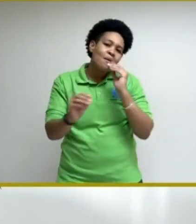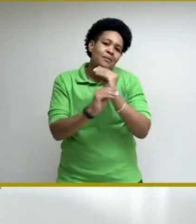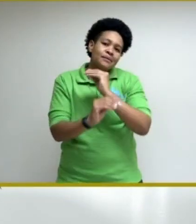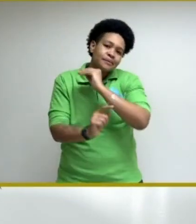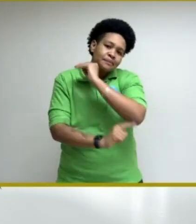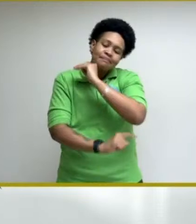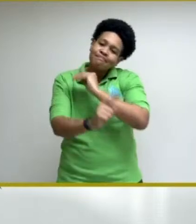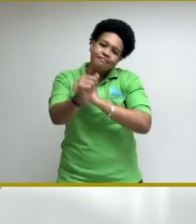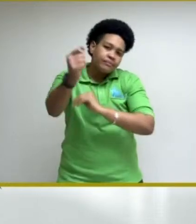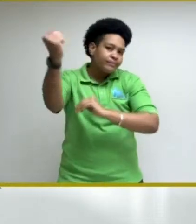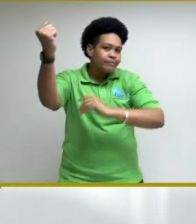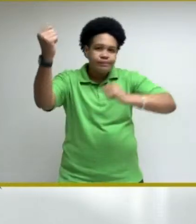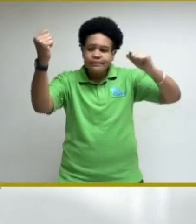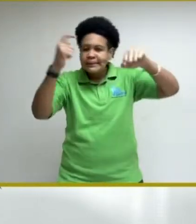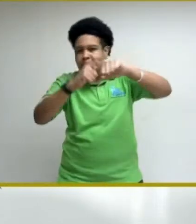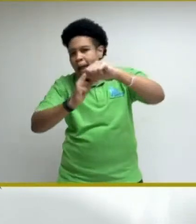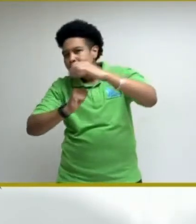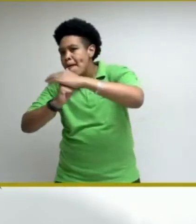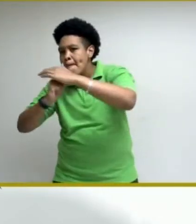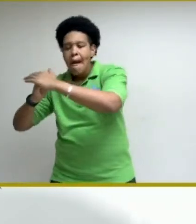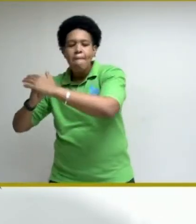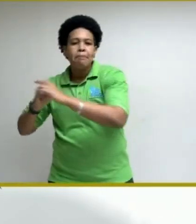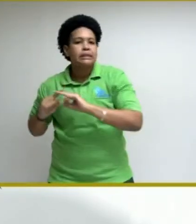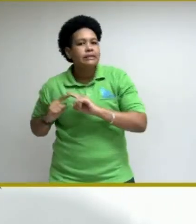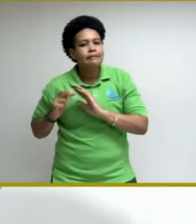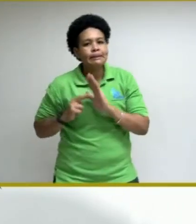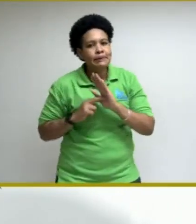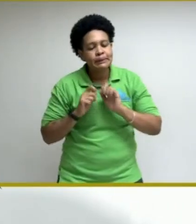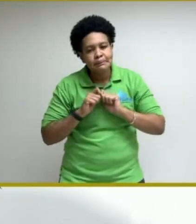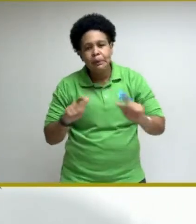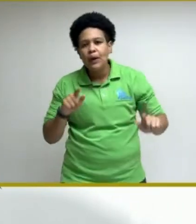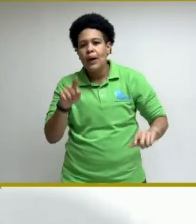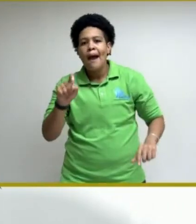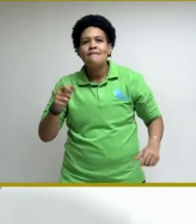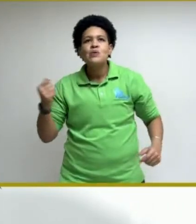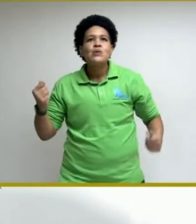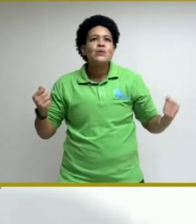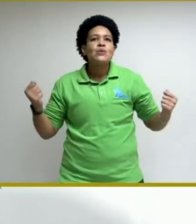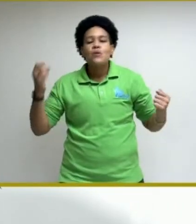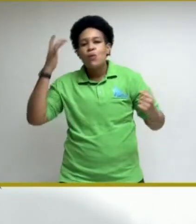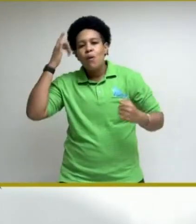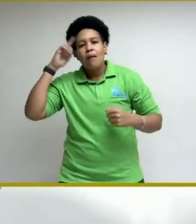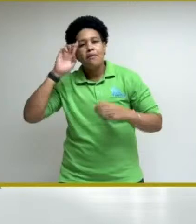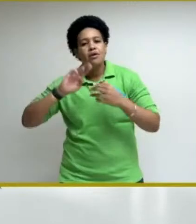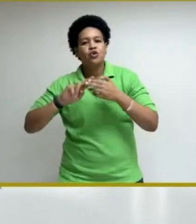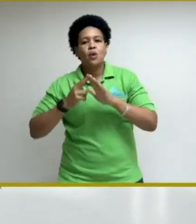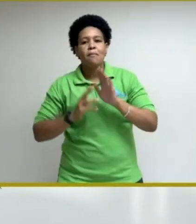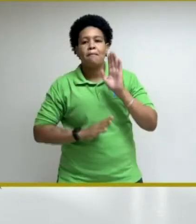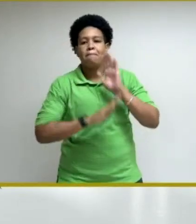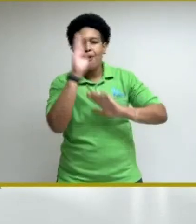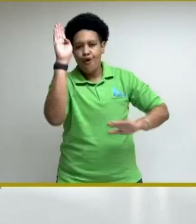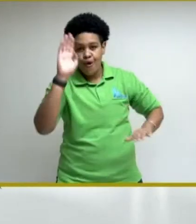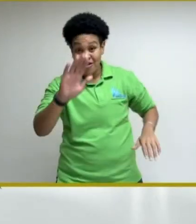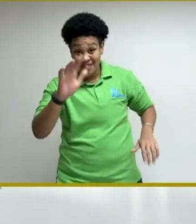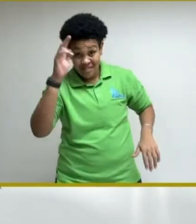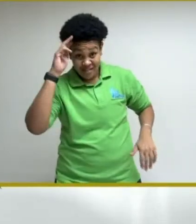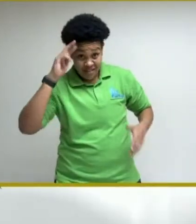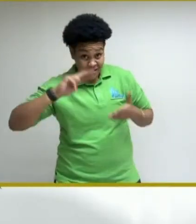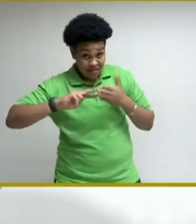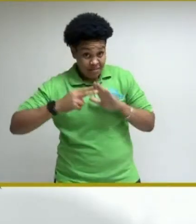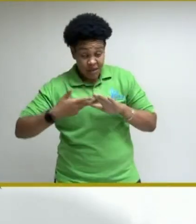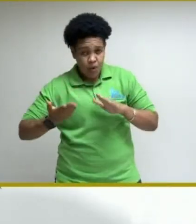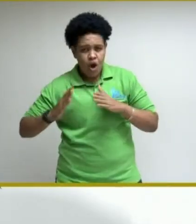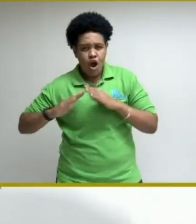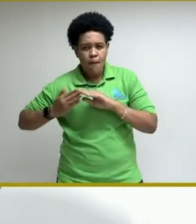we have had to confront this current surge, which essentially means community